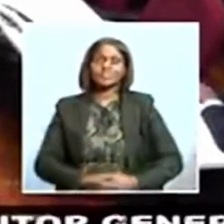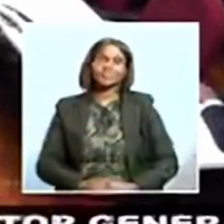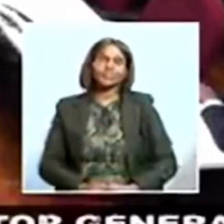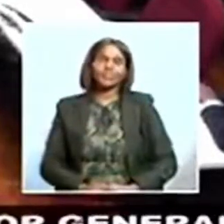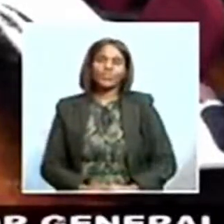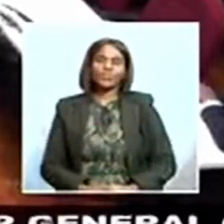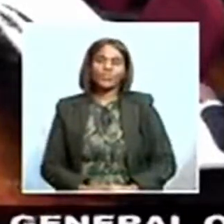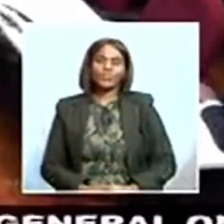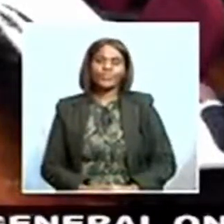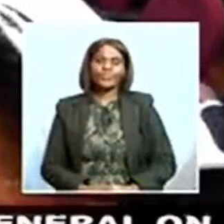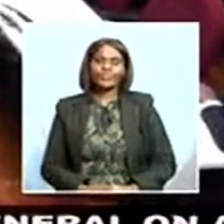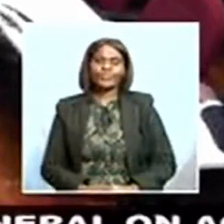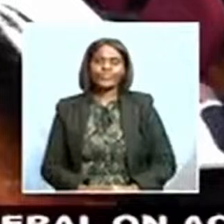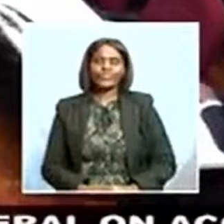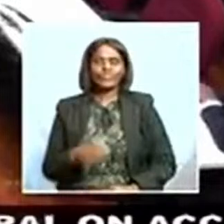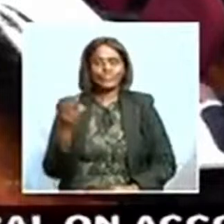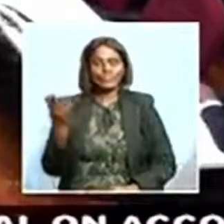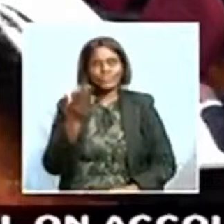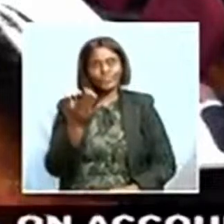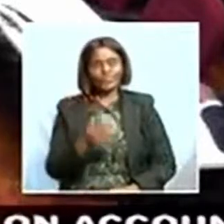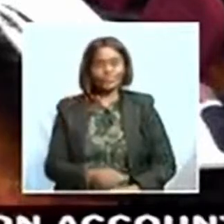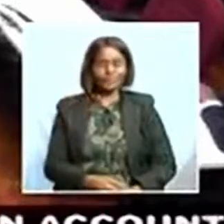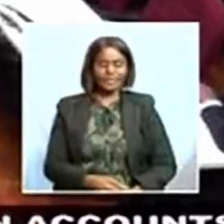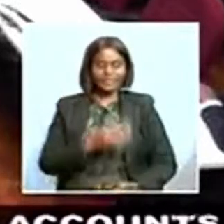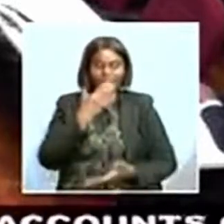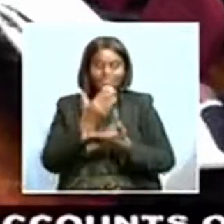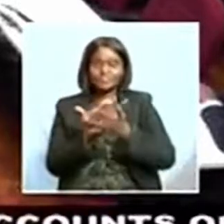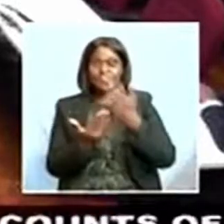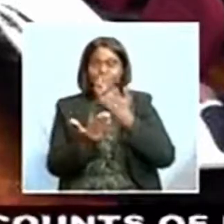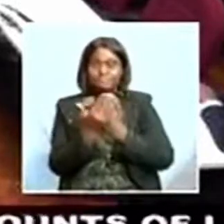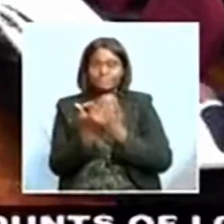The doctor. Good morning,